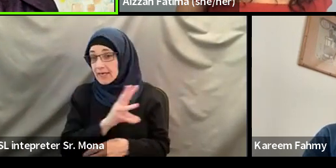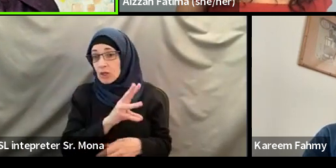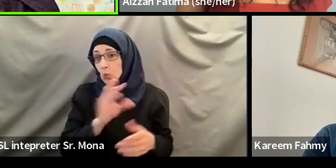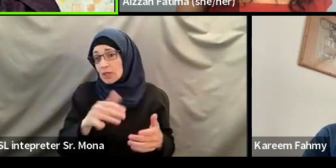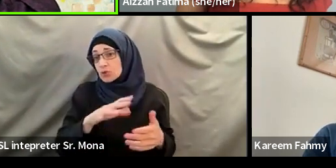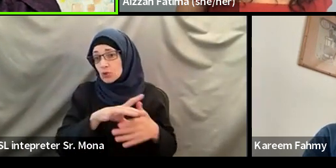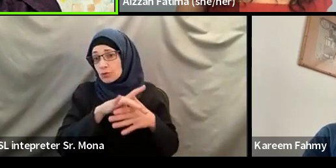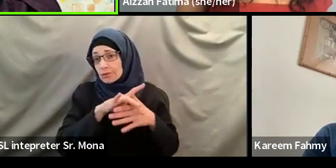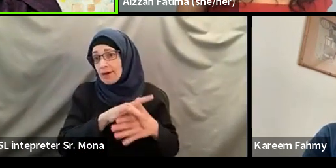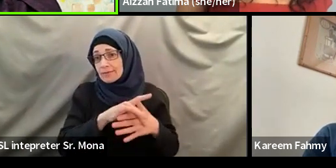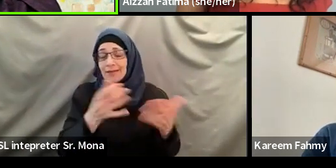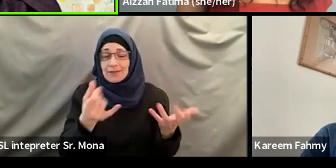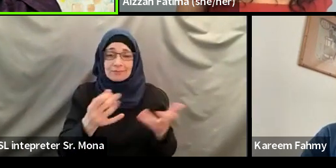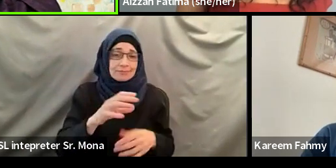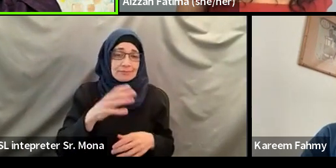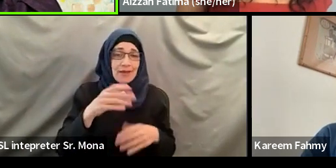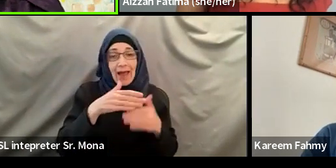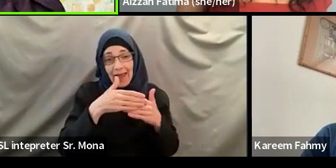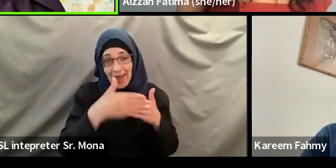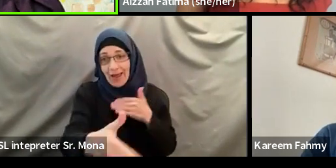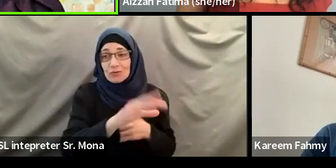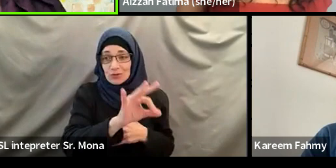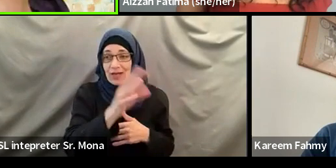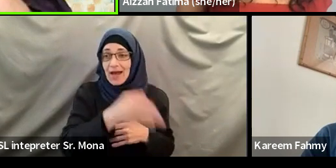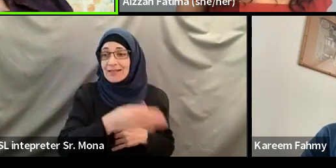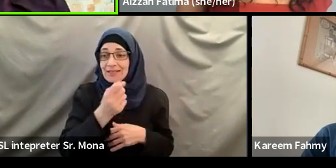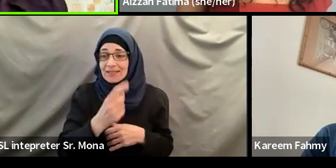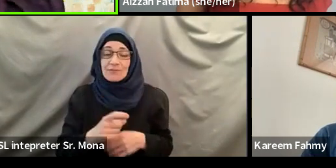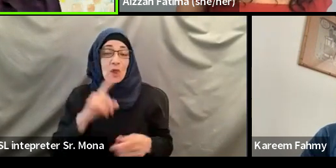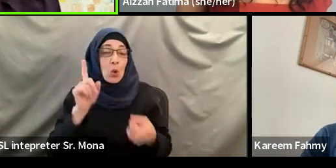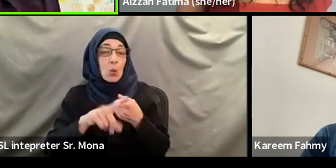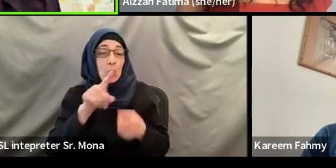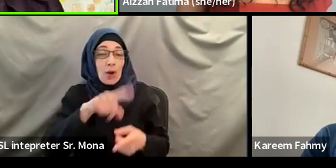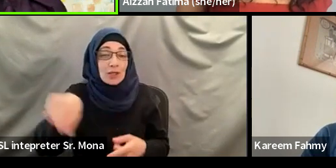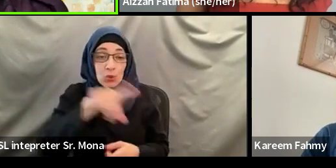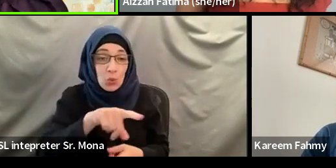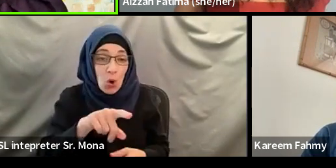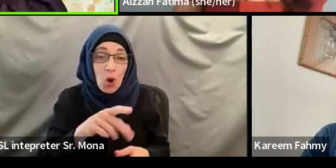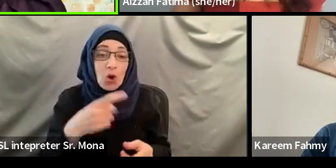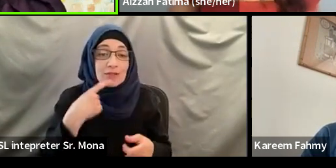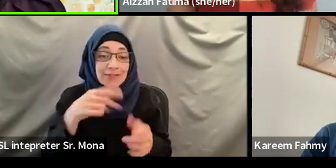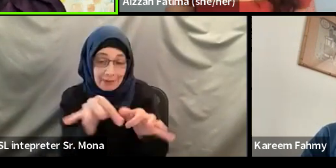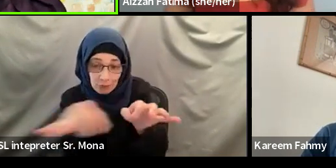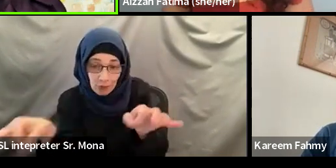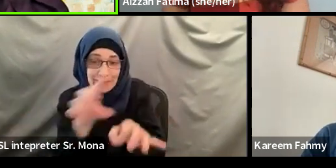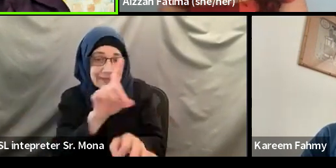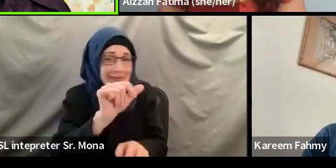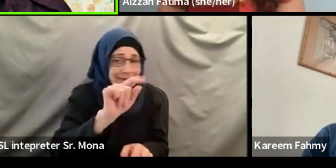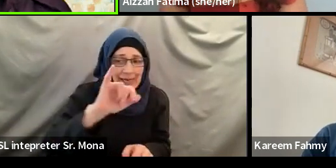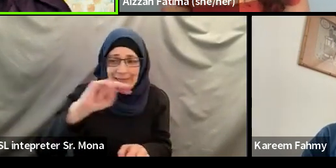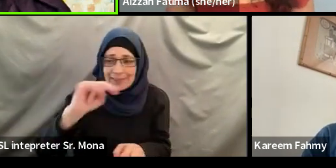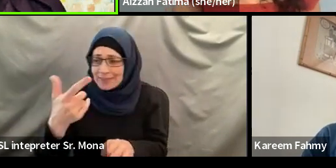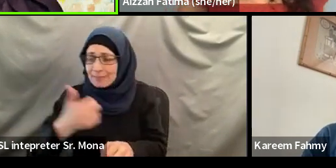note, when y'all were saying dating myself or dating, I kept thinking like you are out on a date with